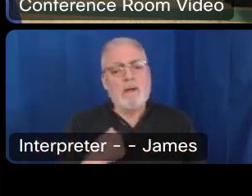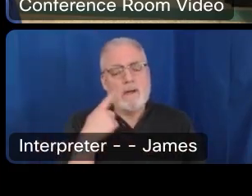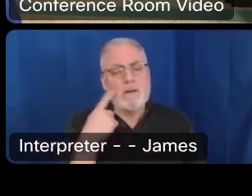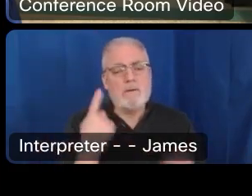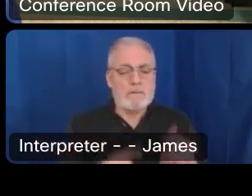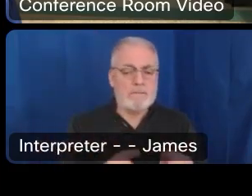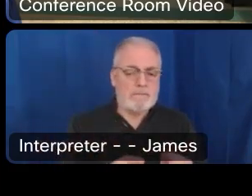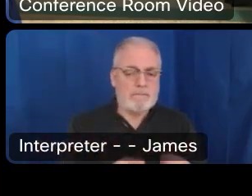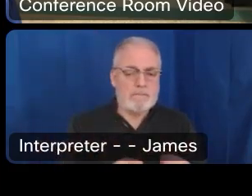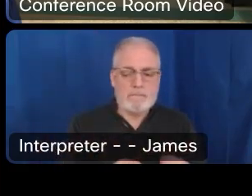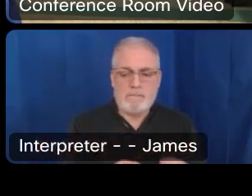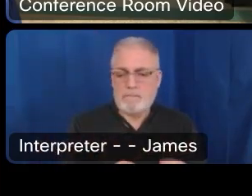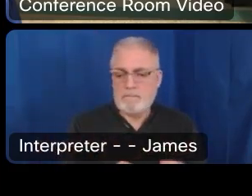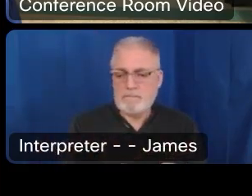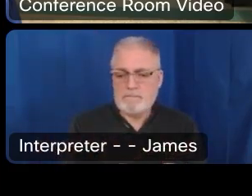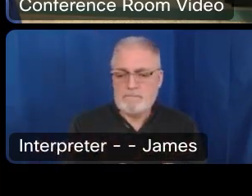Okay.